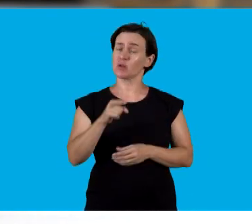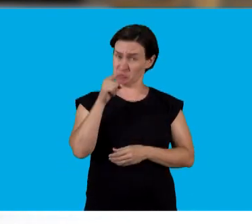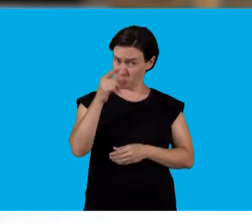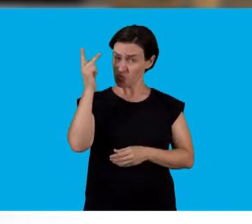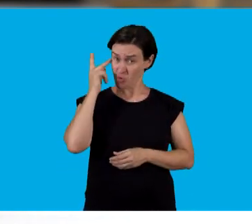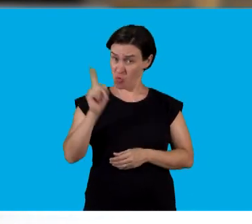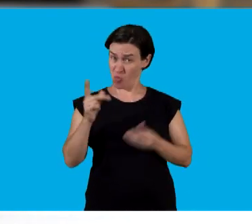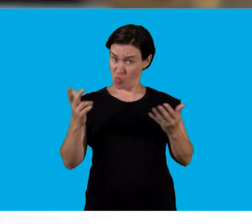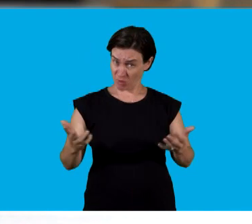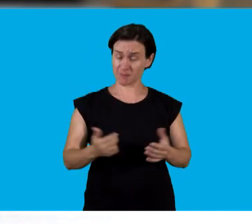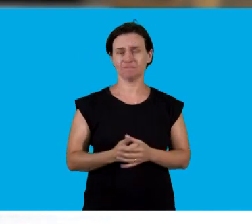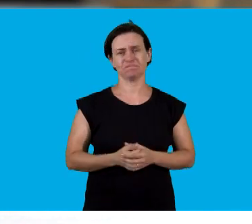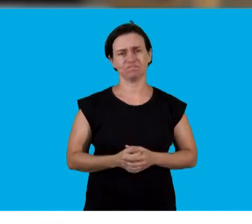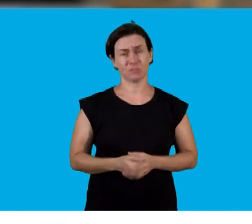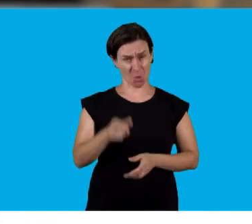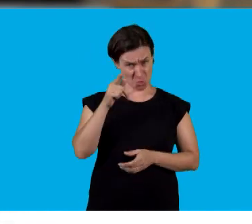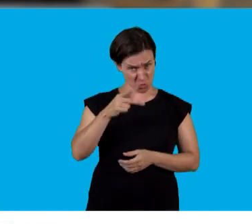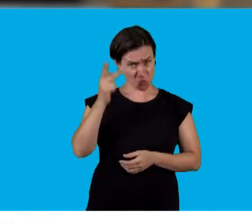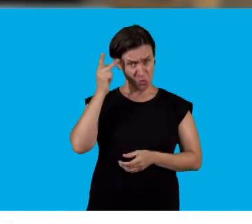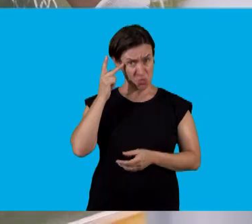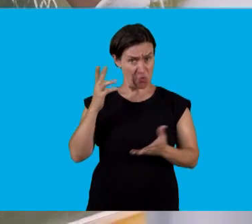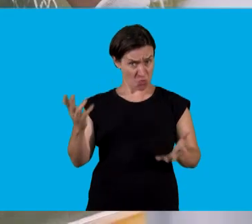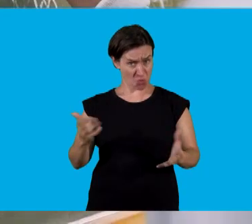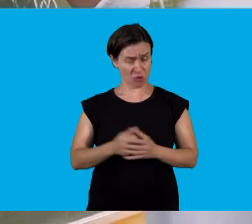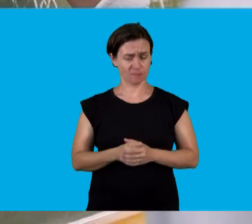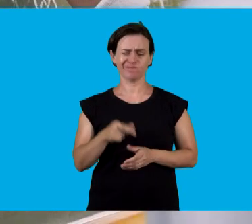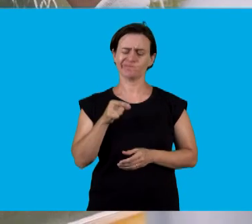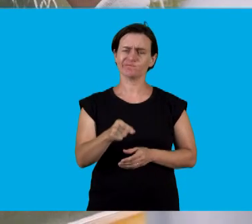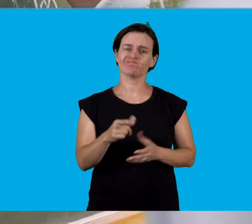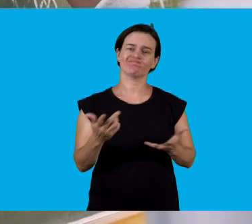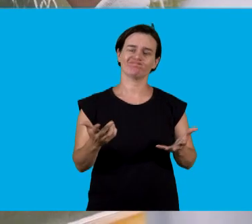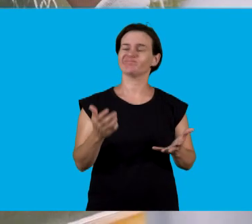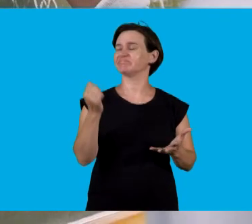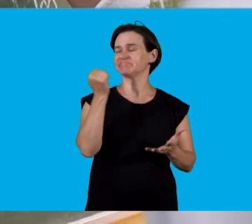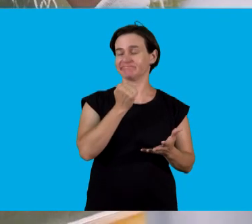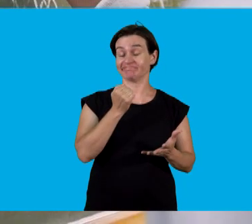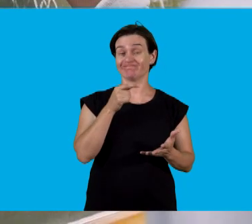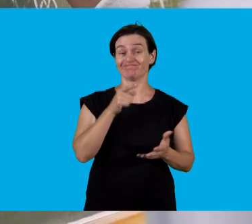a did you know? So, did you know that algebra